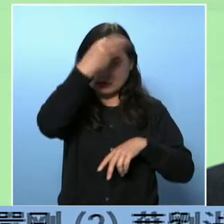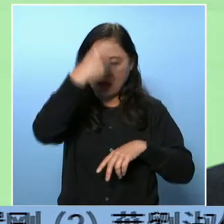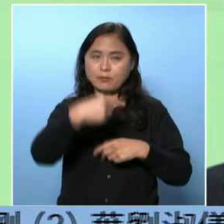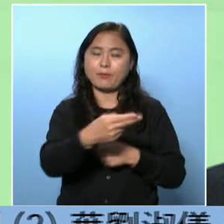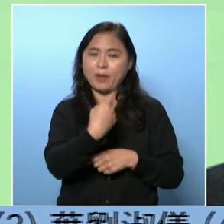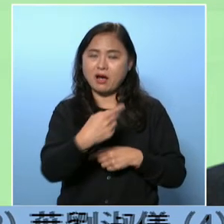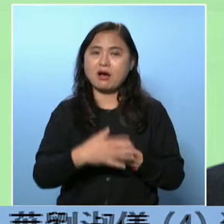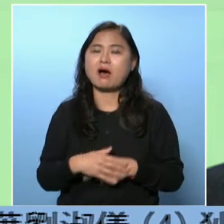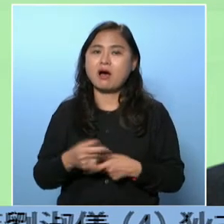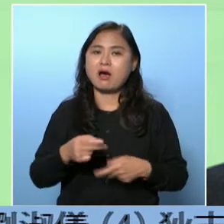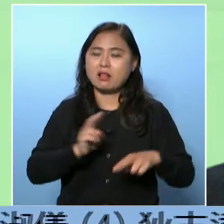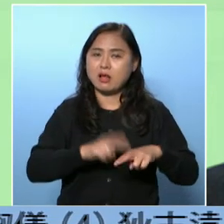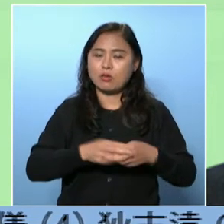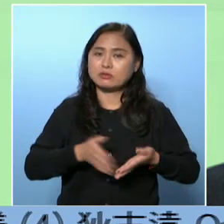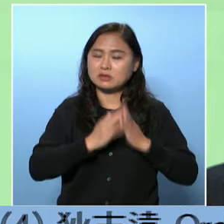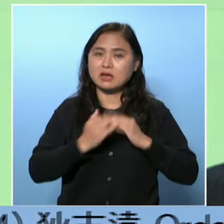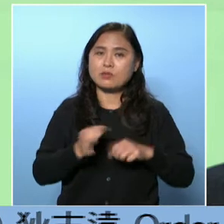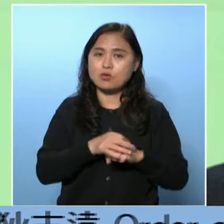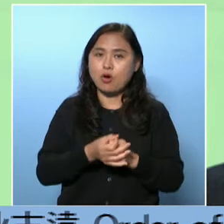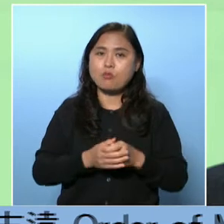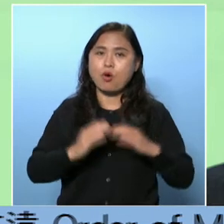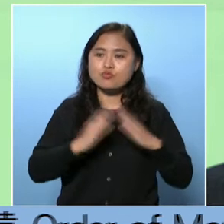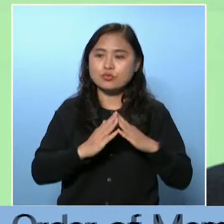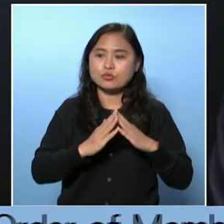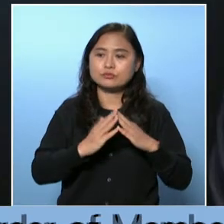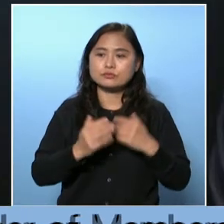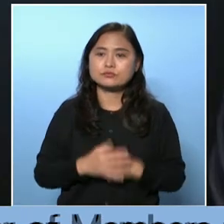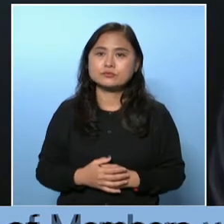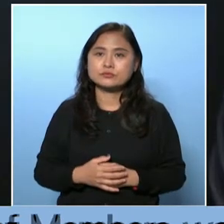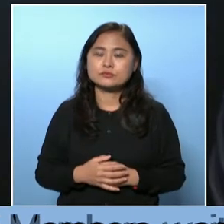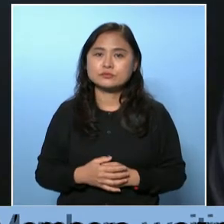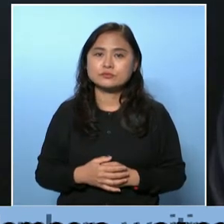I'm happy that President Xi Jinping has